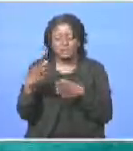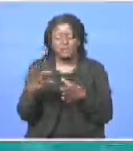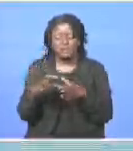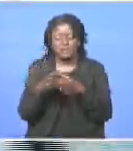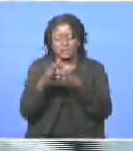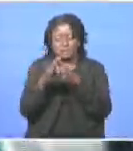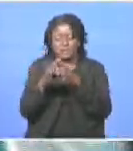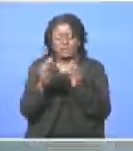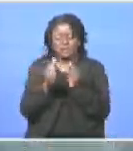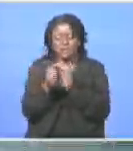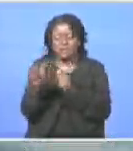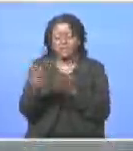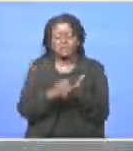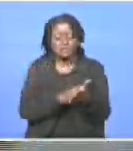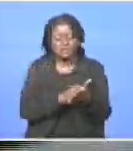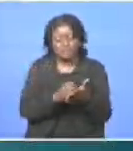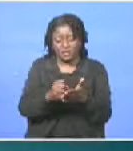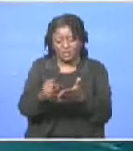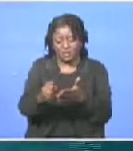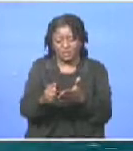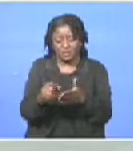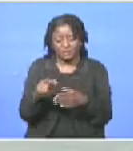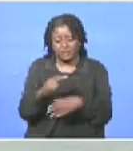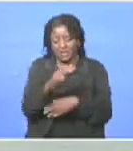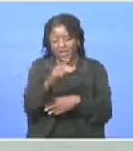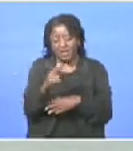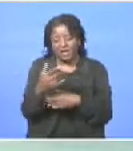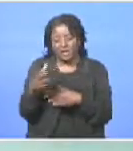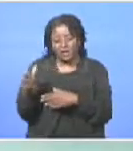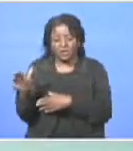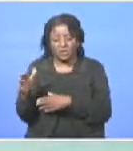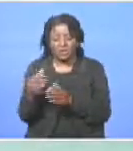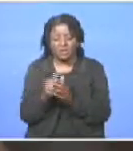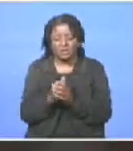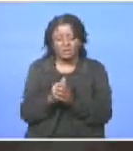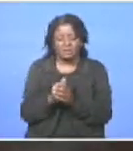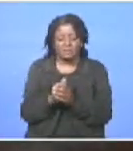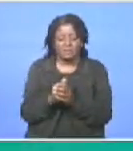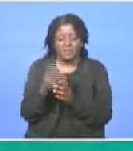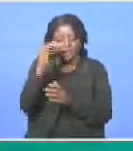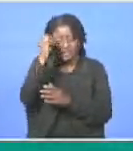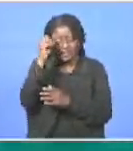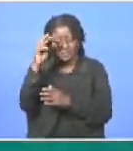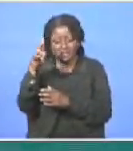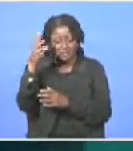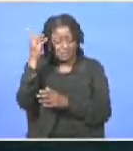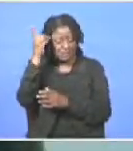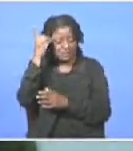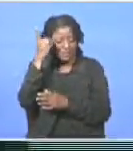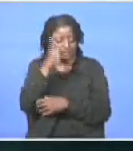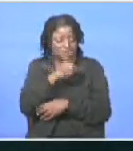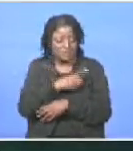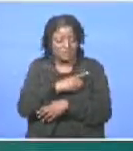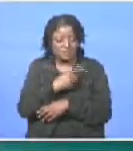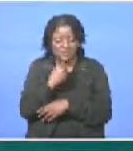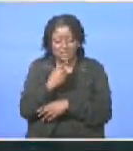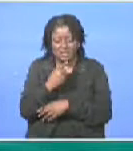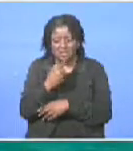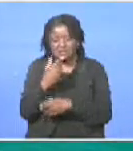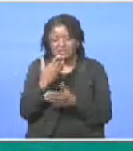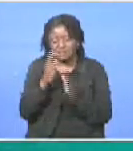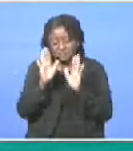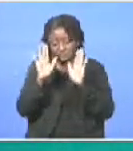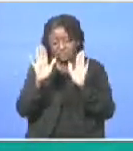Away anthem. Tourism and Aviation Minister the Honorable Dionisio de Aguilar says having come off an exceptional year in